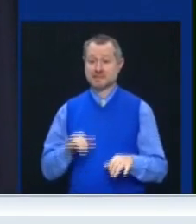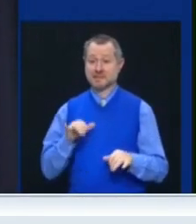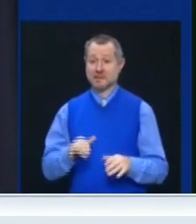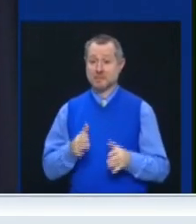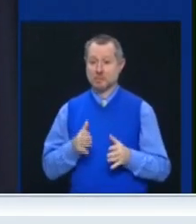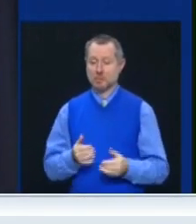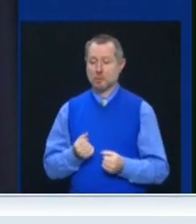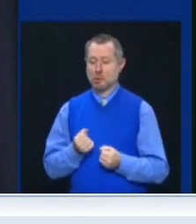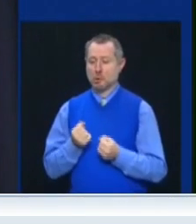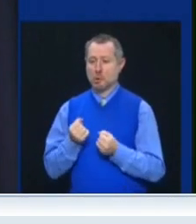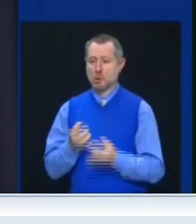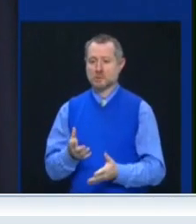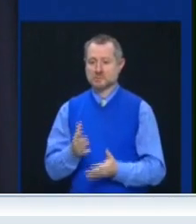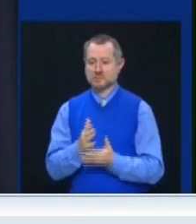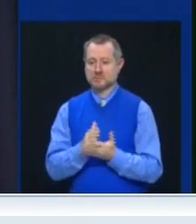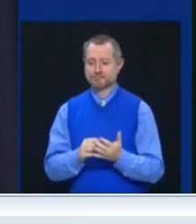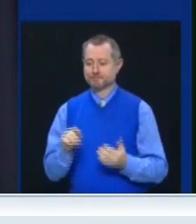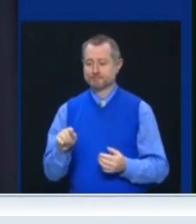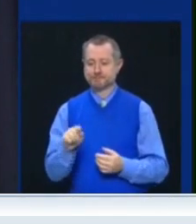feel uncomfortable.